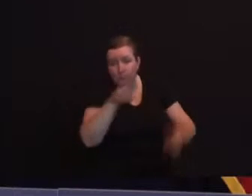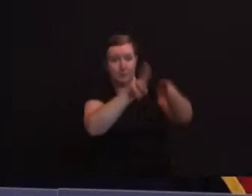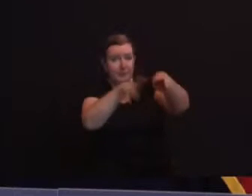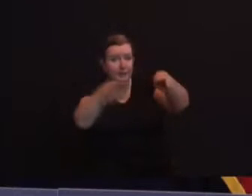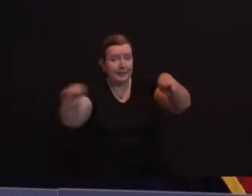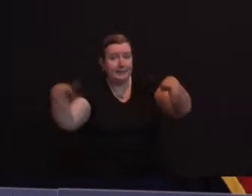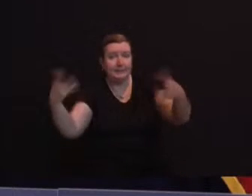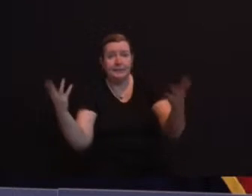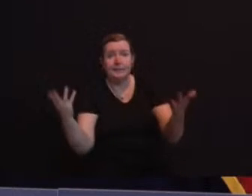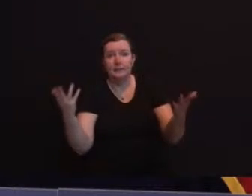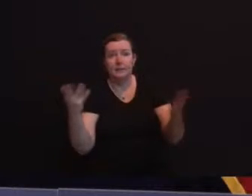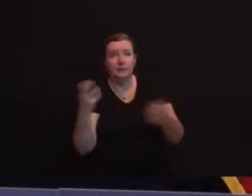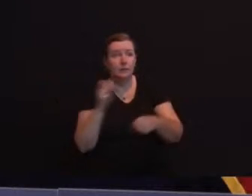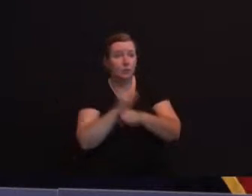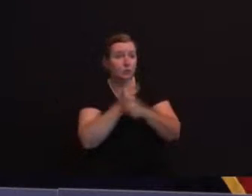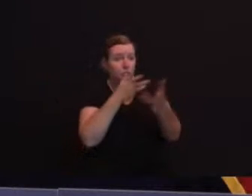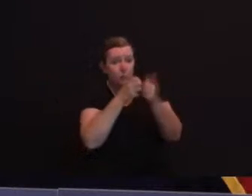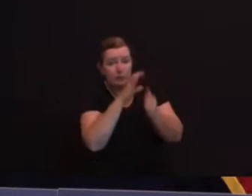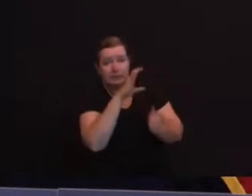the CEOs on calls